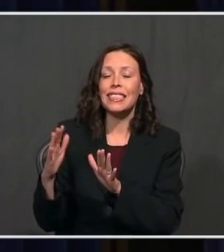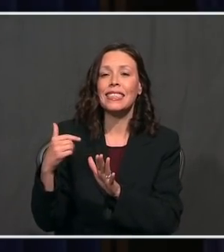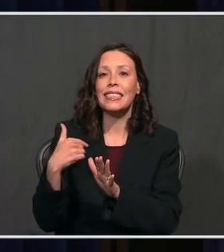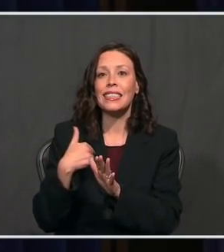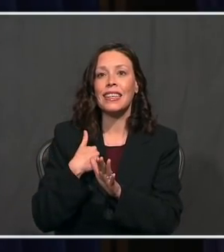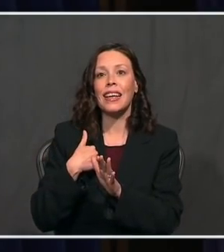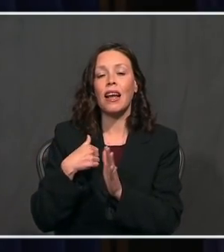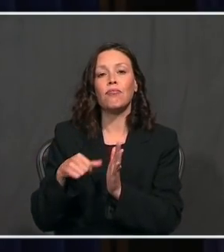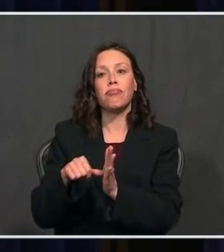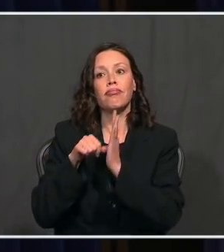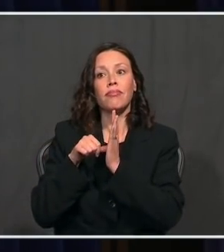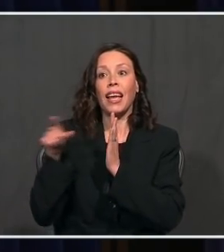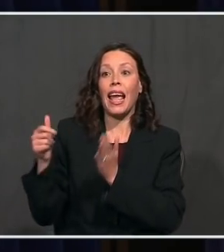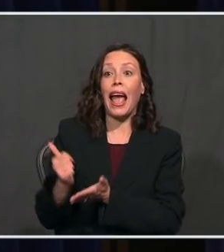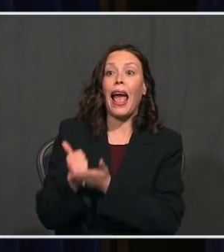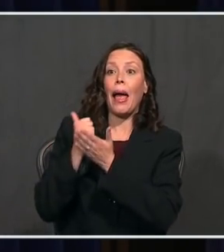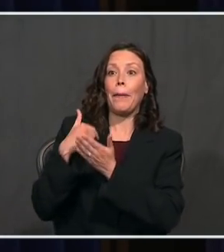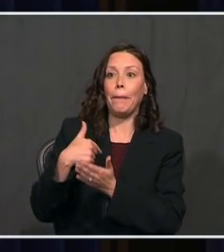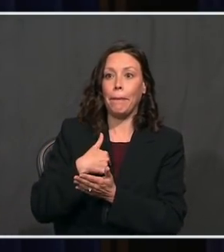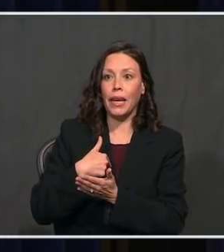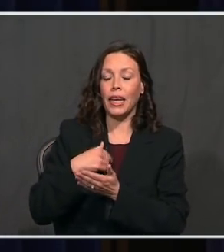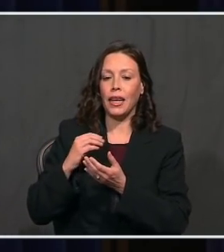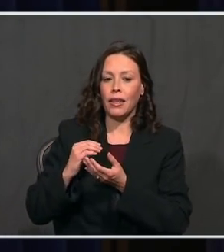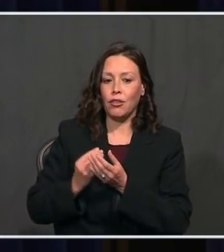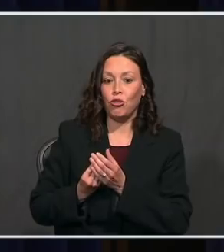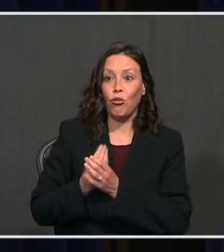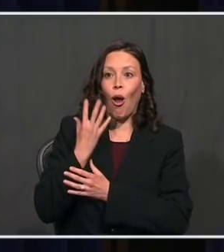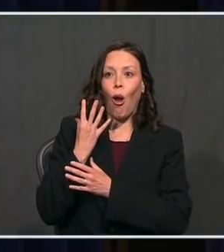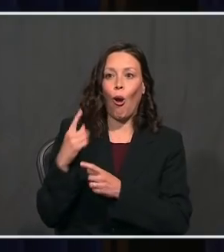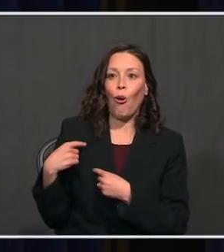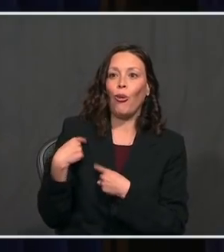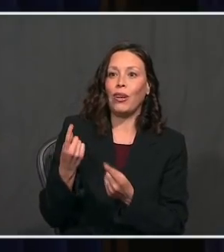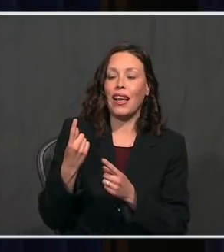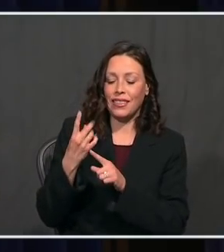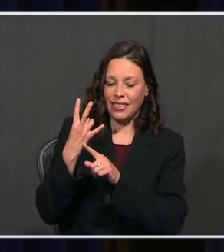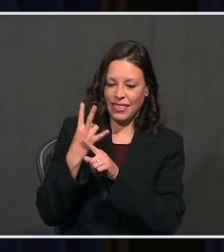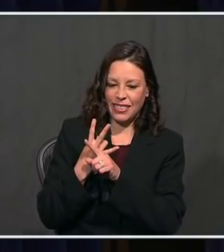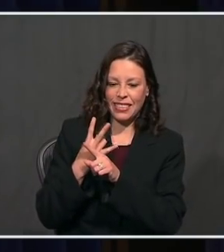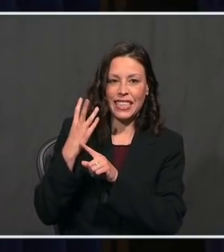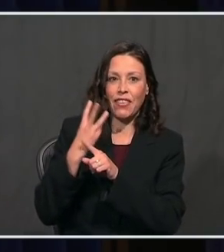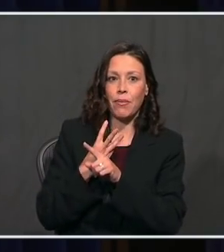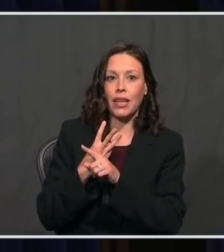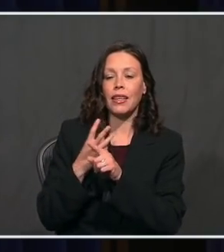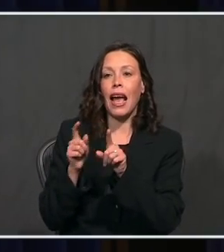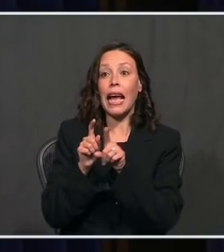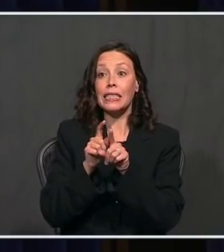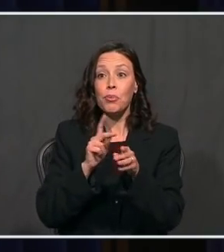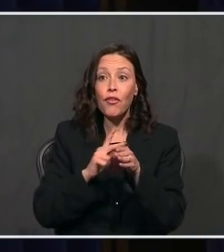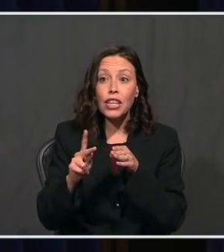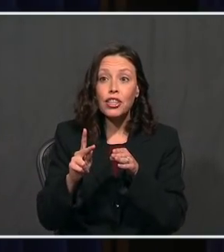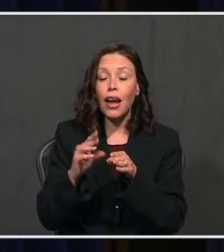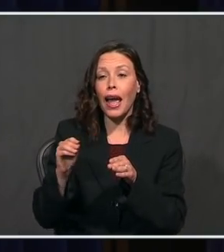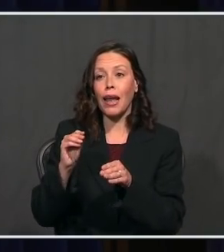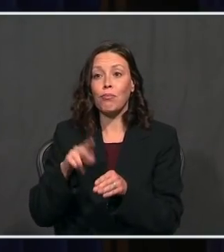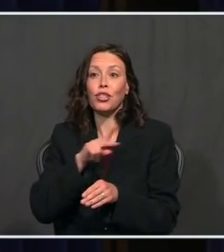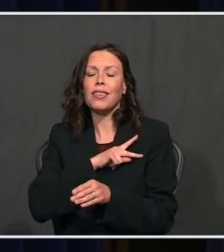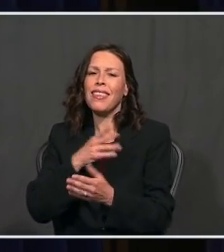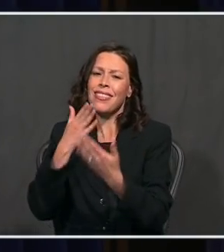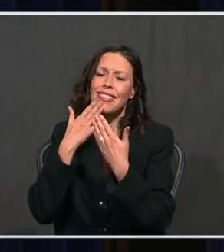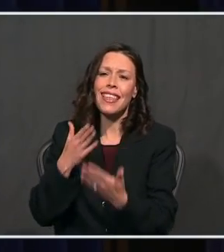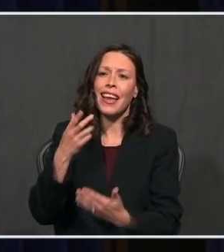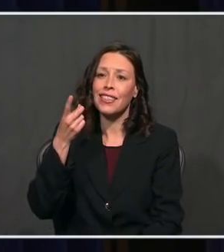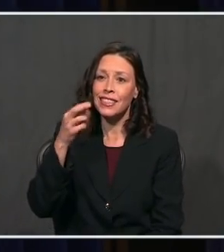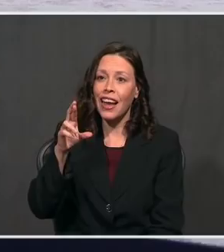somebody that's helped me grow personally and professionally over the last 6 or 7 months. And again, Dr. Slaoui, thank you so much.